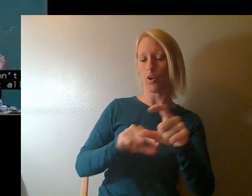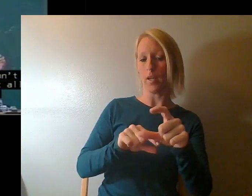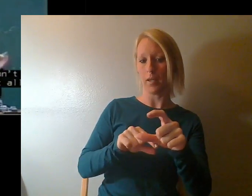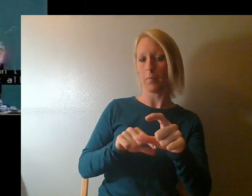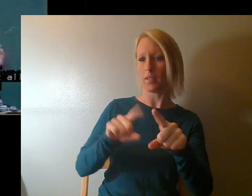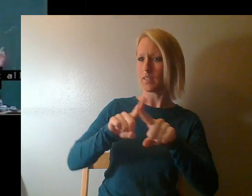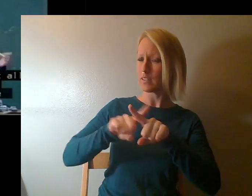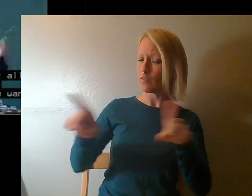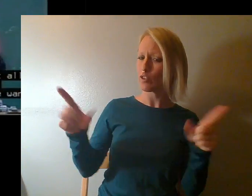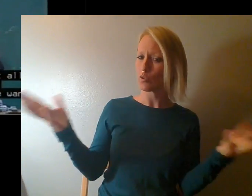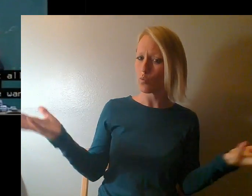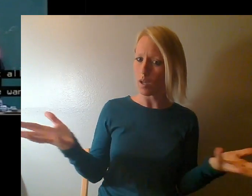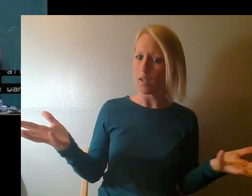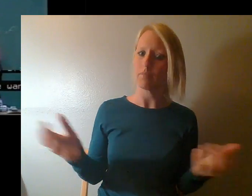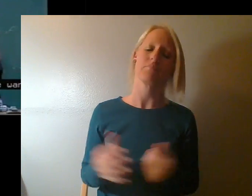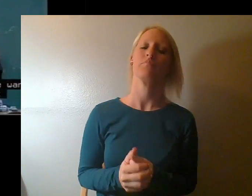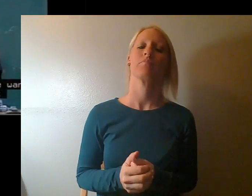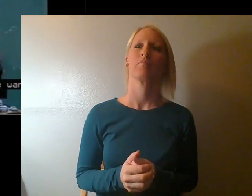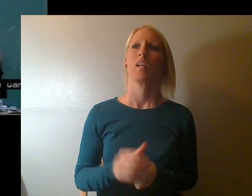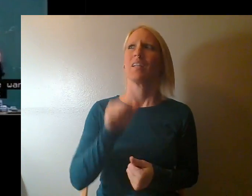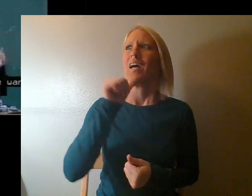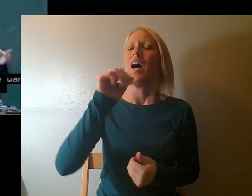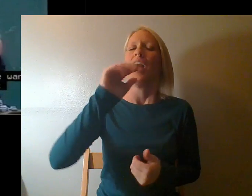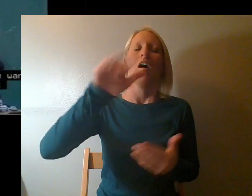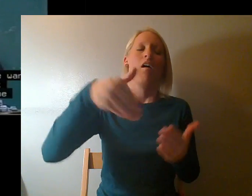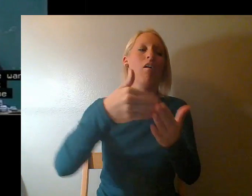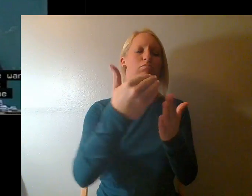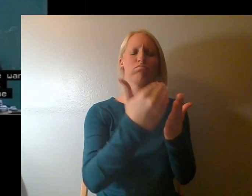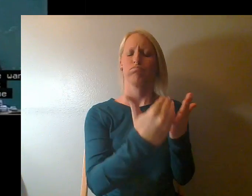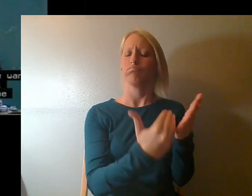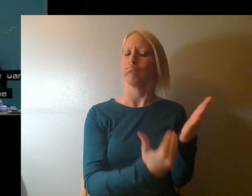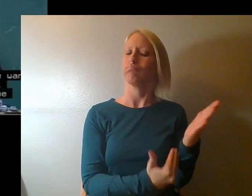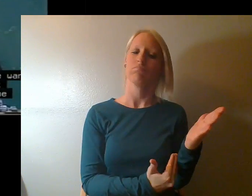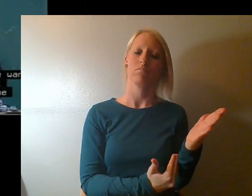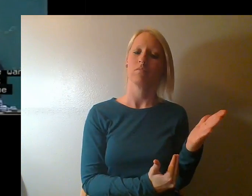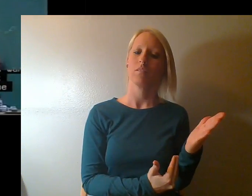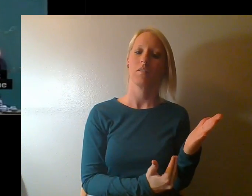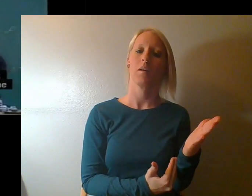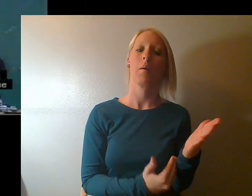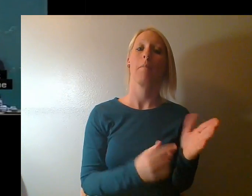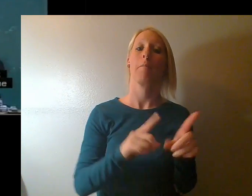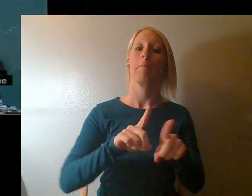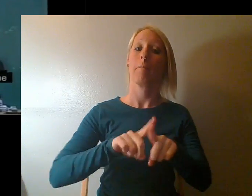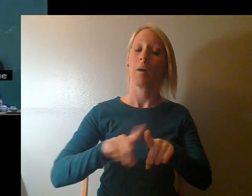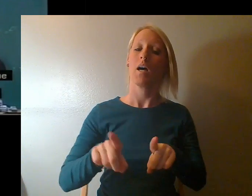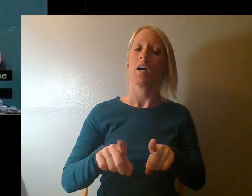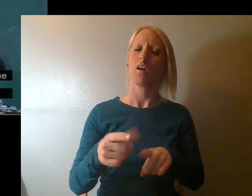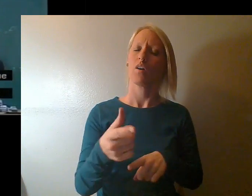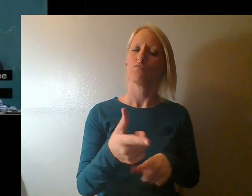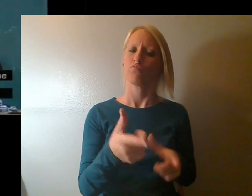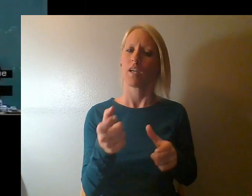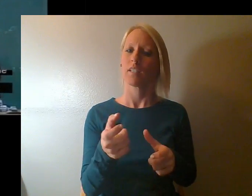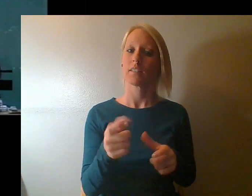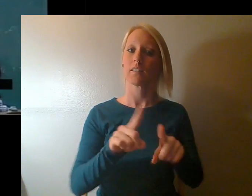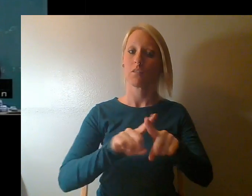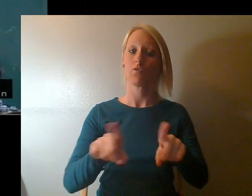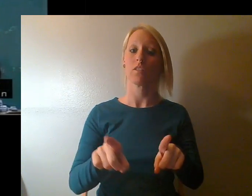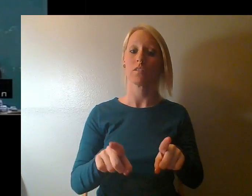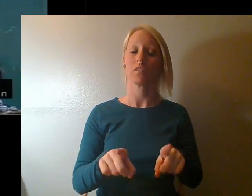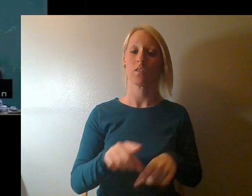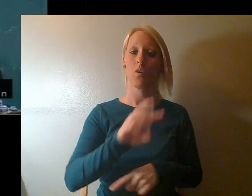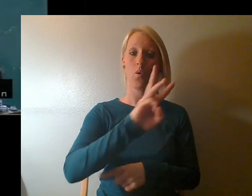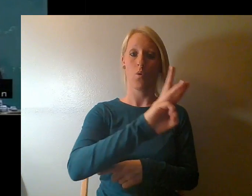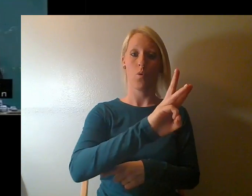wall really right now because I really want to talk about the cell membrane some more. But the difference is this: cell walls are